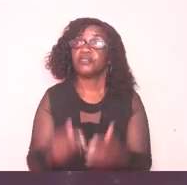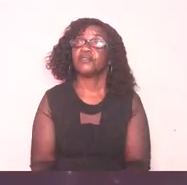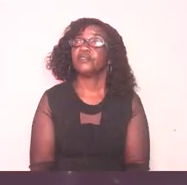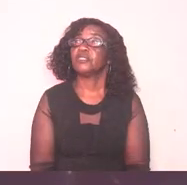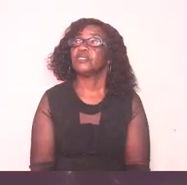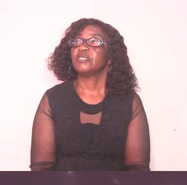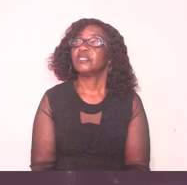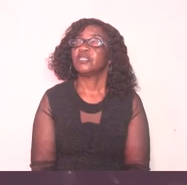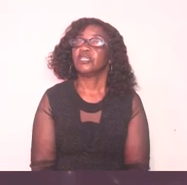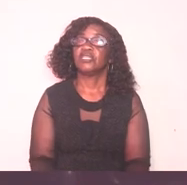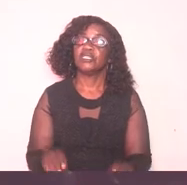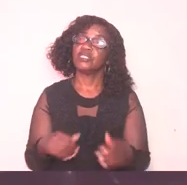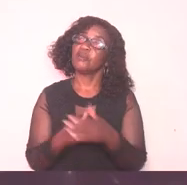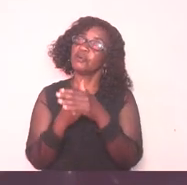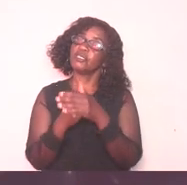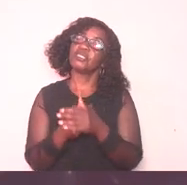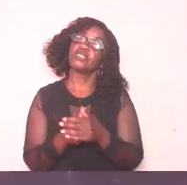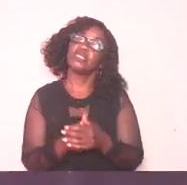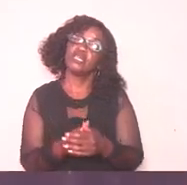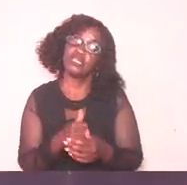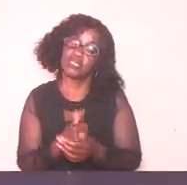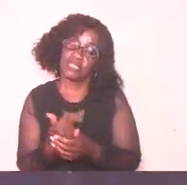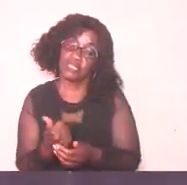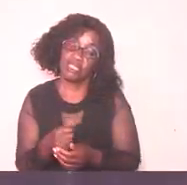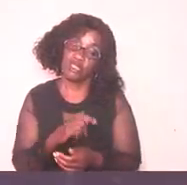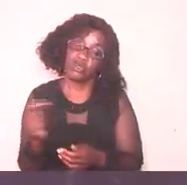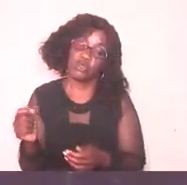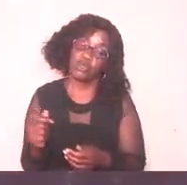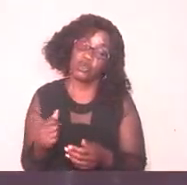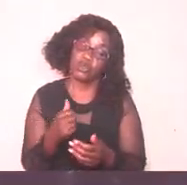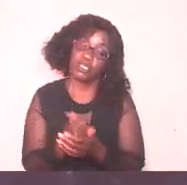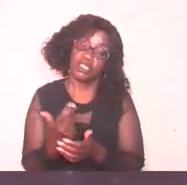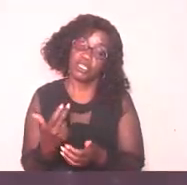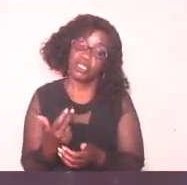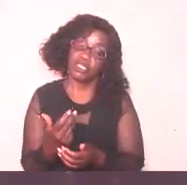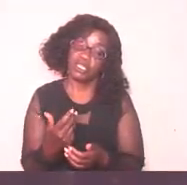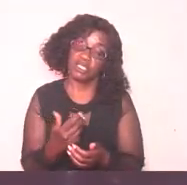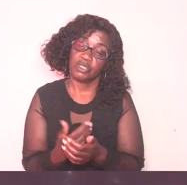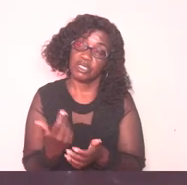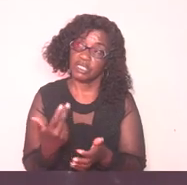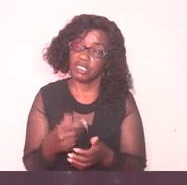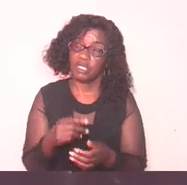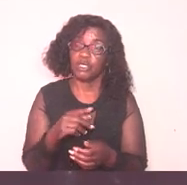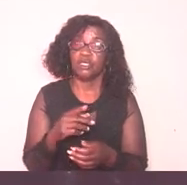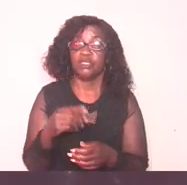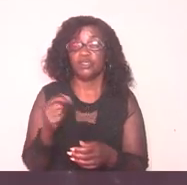House supports the decision to raise the age of sexual consent. We've heard from the opening government as well as the opening